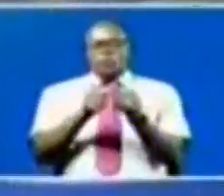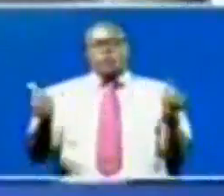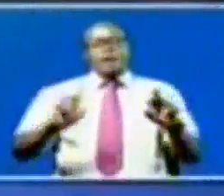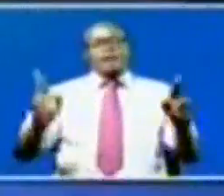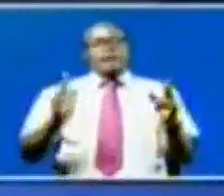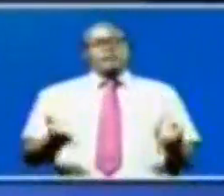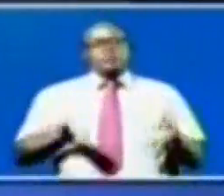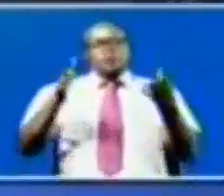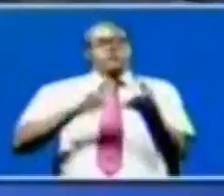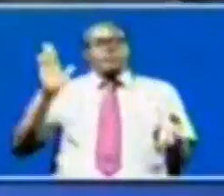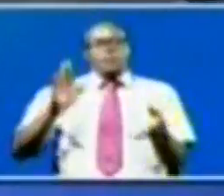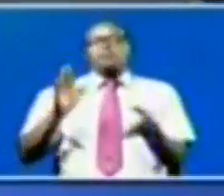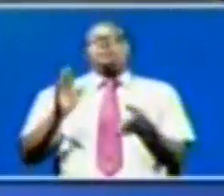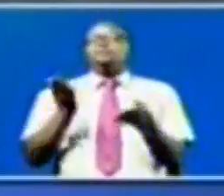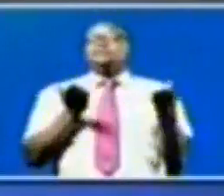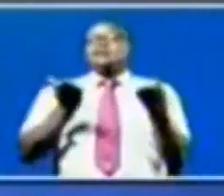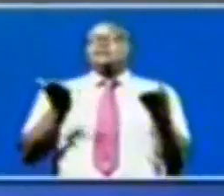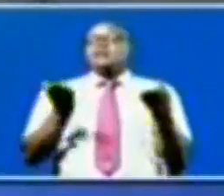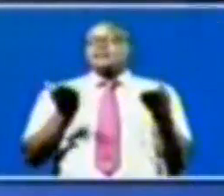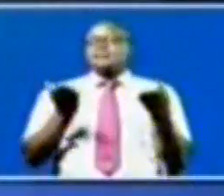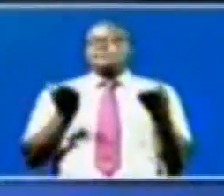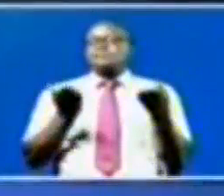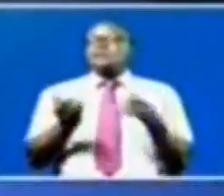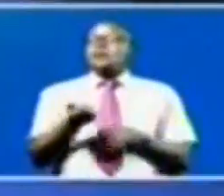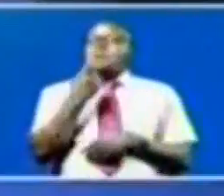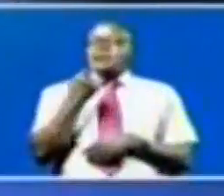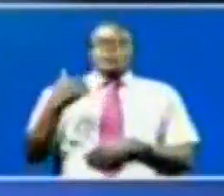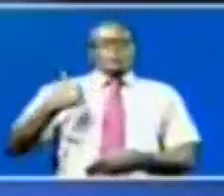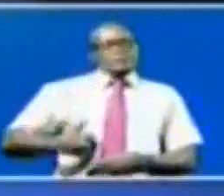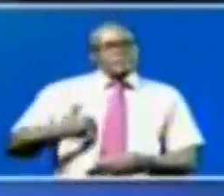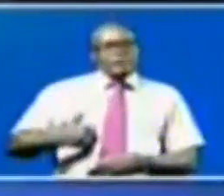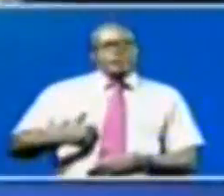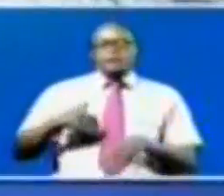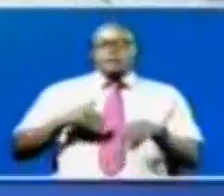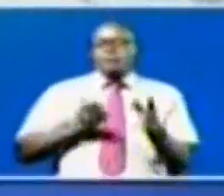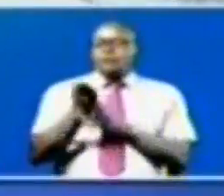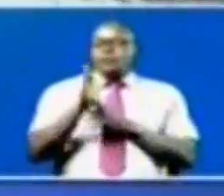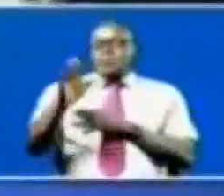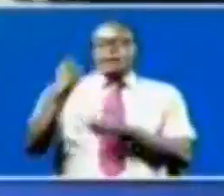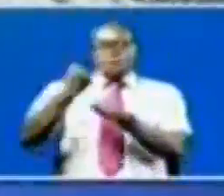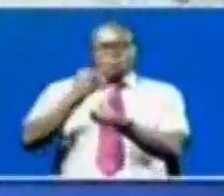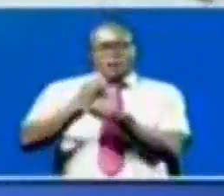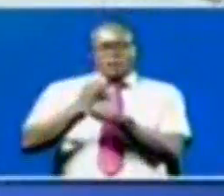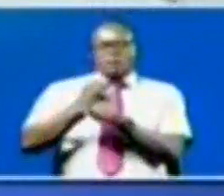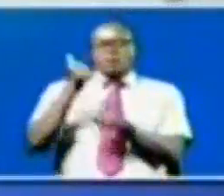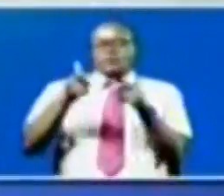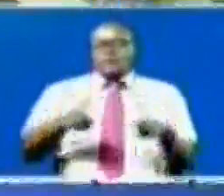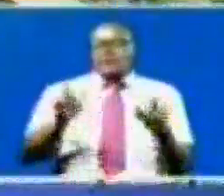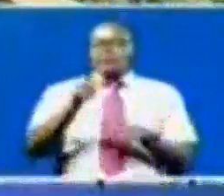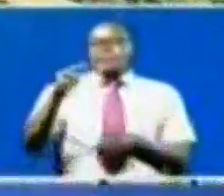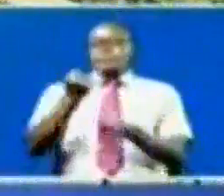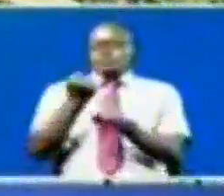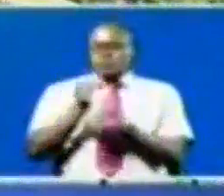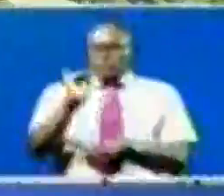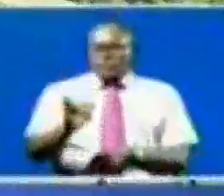to offer more advanced medical services such as minor surgeries as per the scope of their qualifications, which allows them.